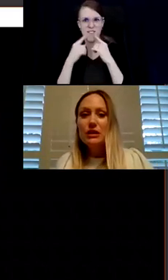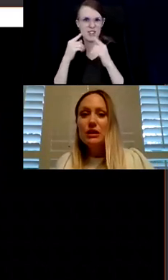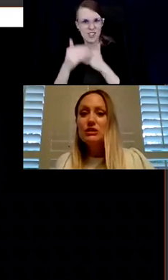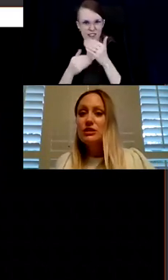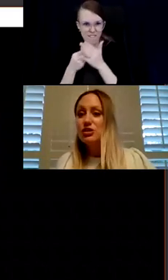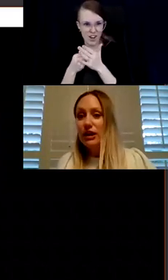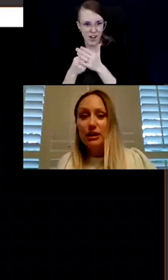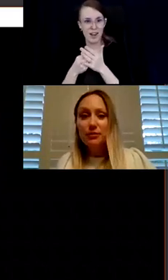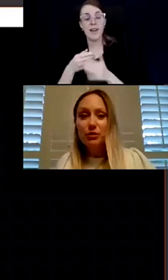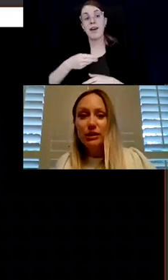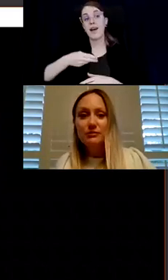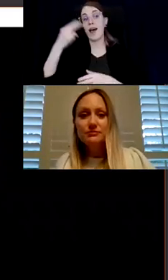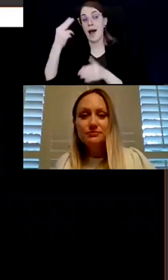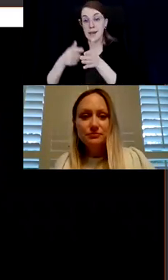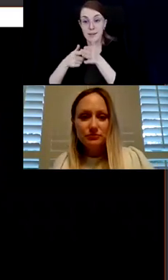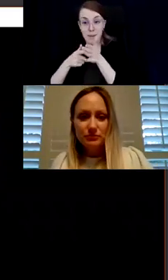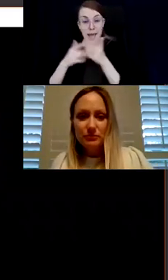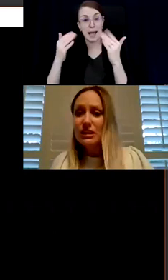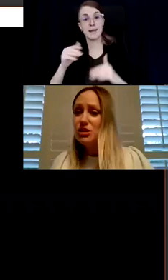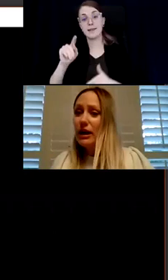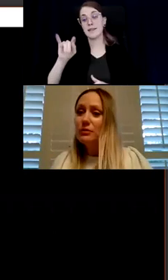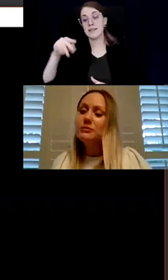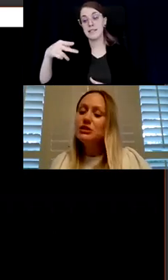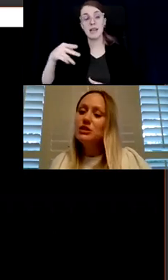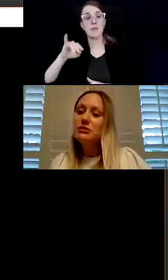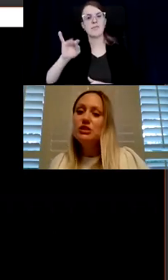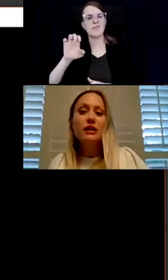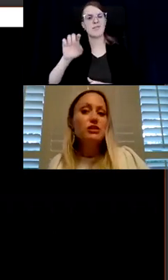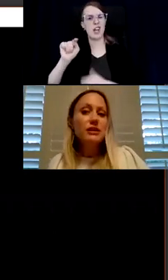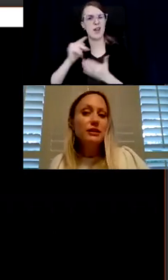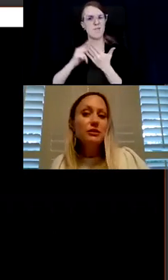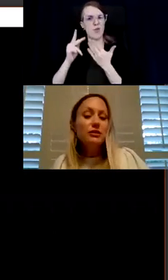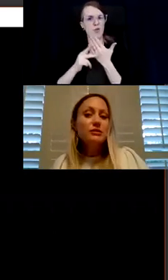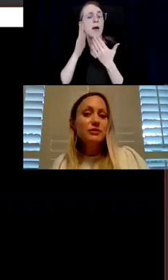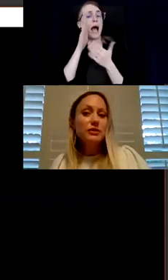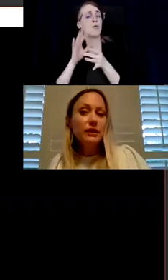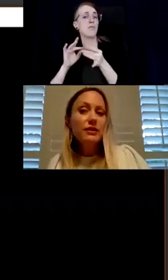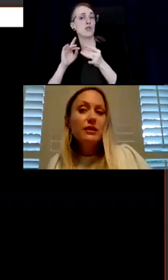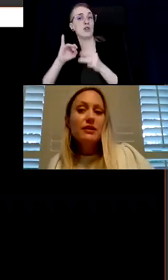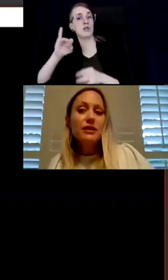TIP, the JET grant program. And JET, I will mention with JET's handled a